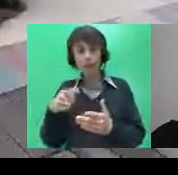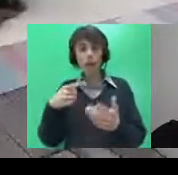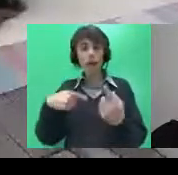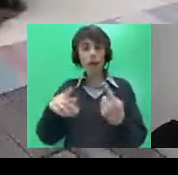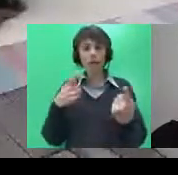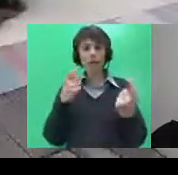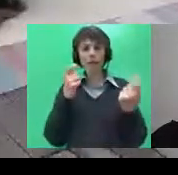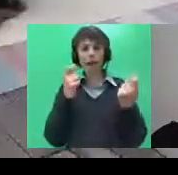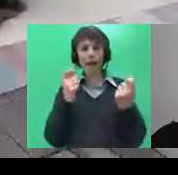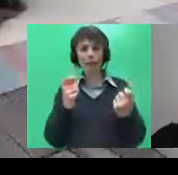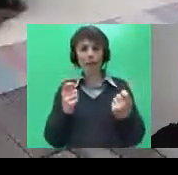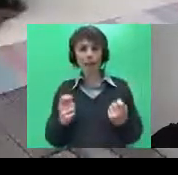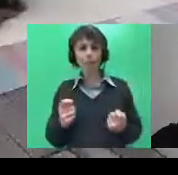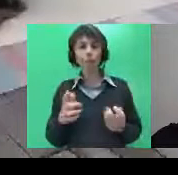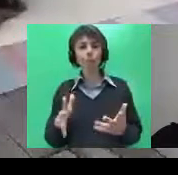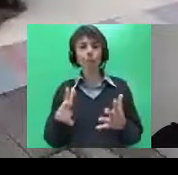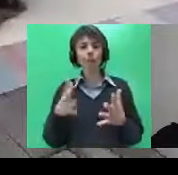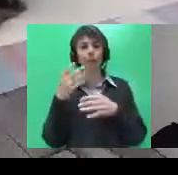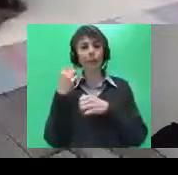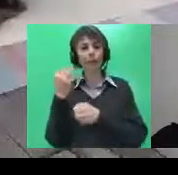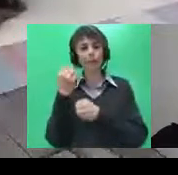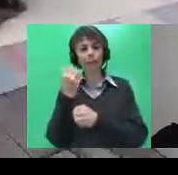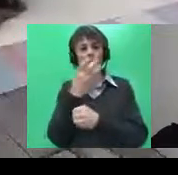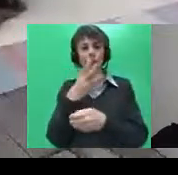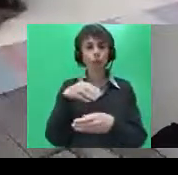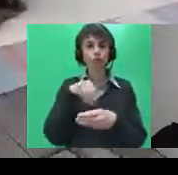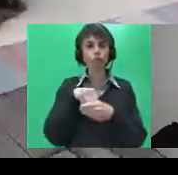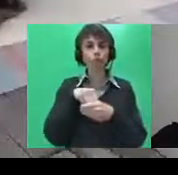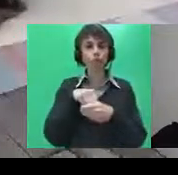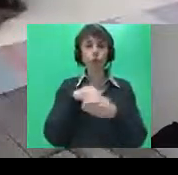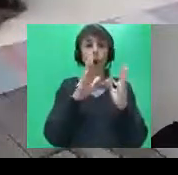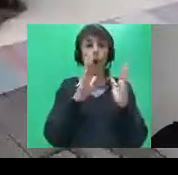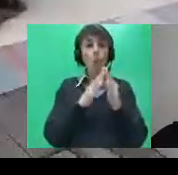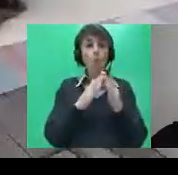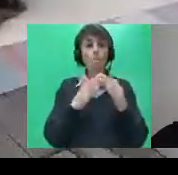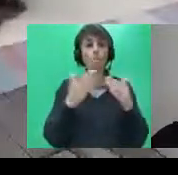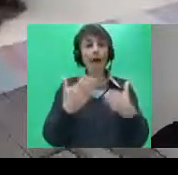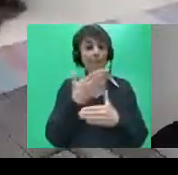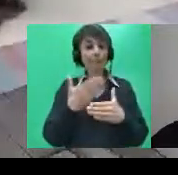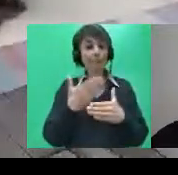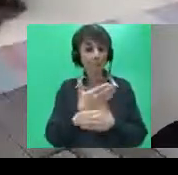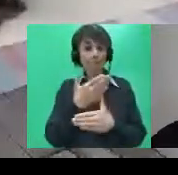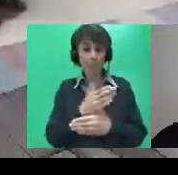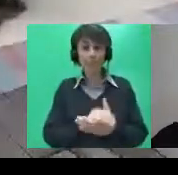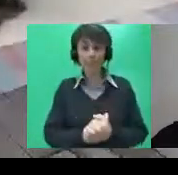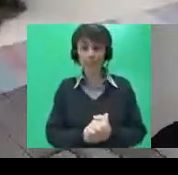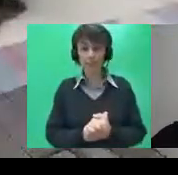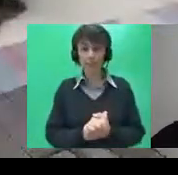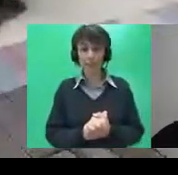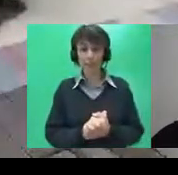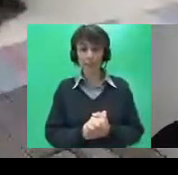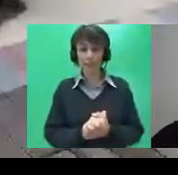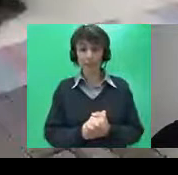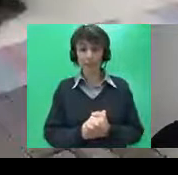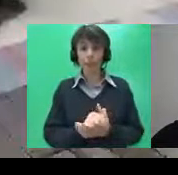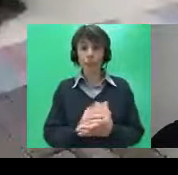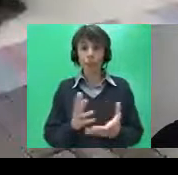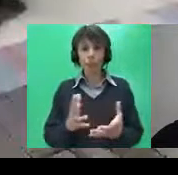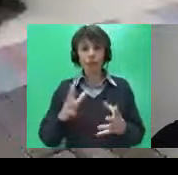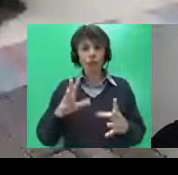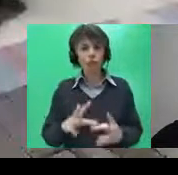home or around the home activities, and we've mainly used the existing footage to do this. But as the summer approached, we had to look at generating